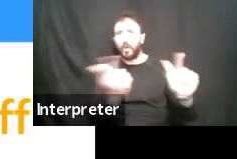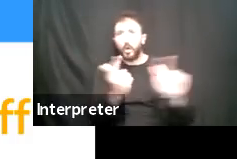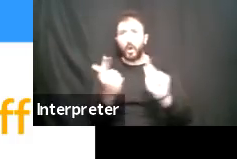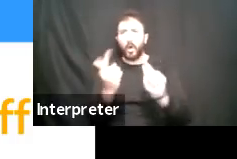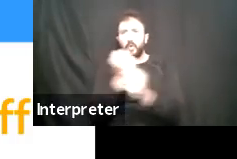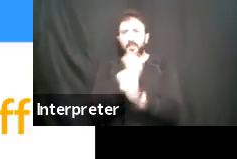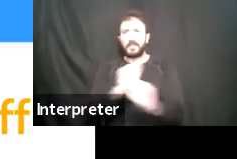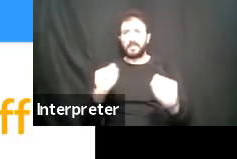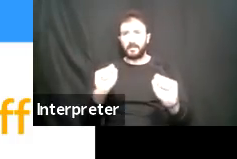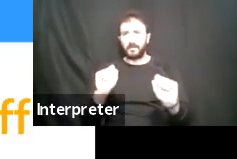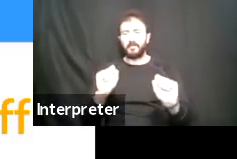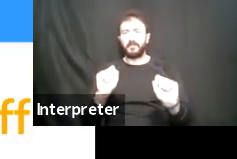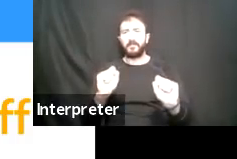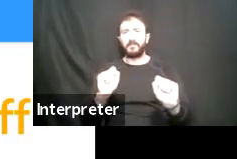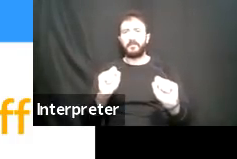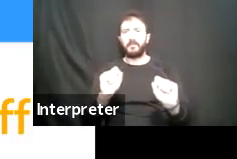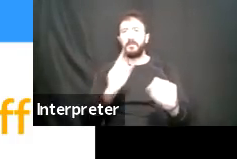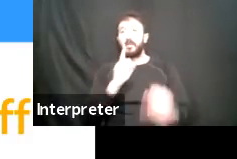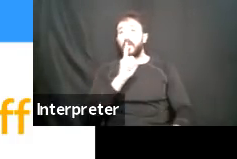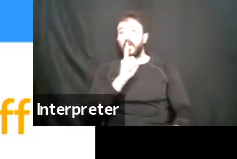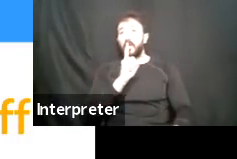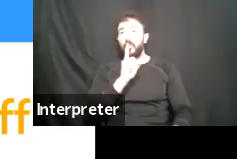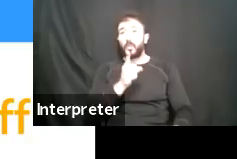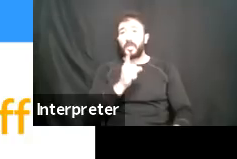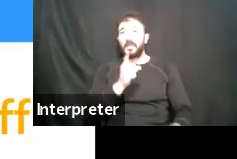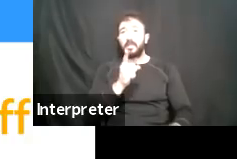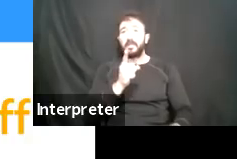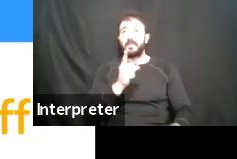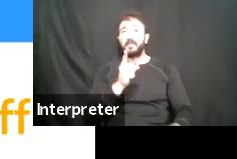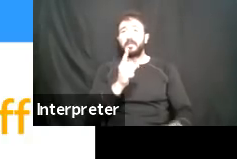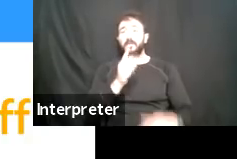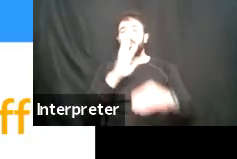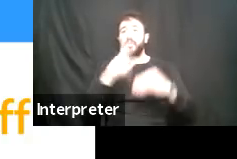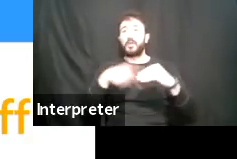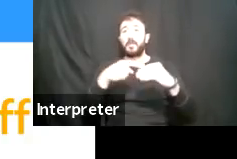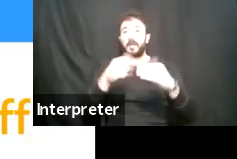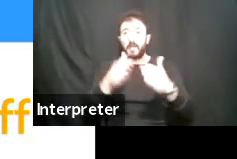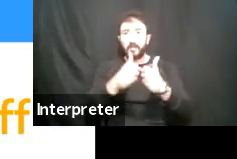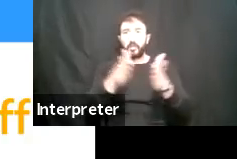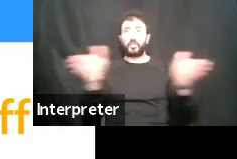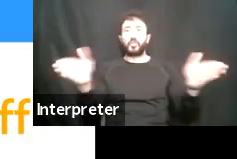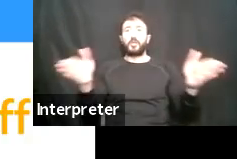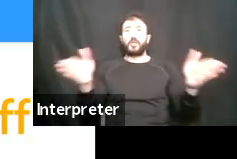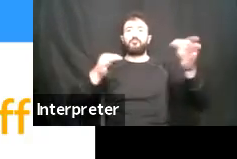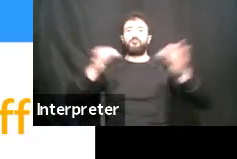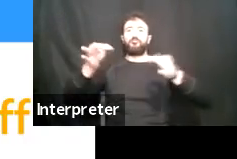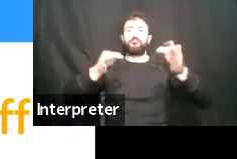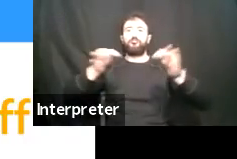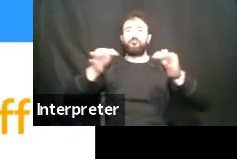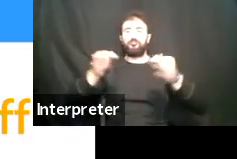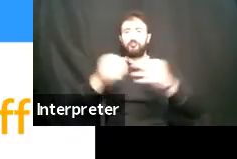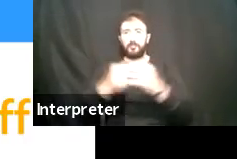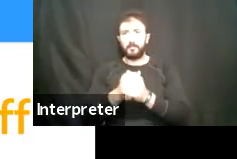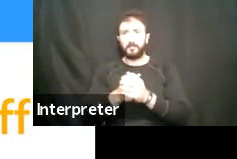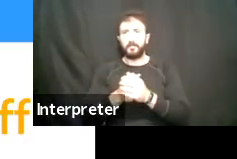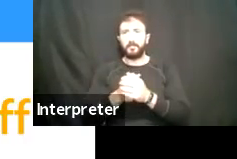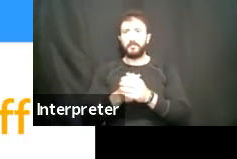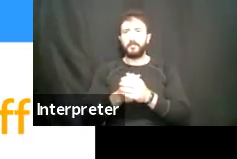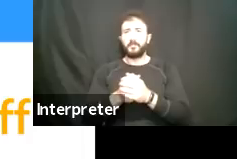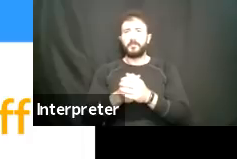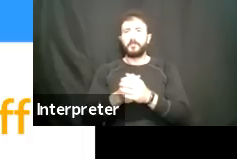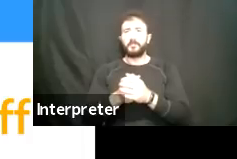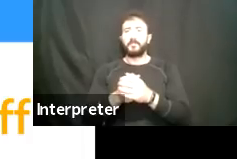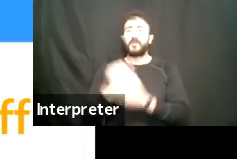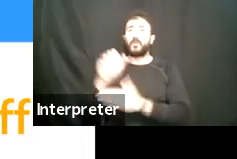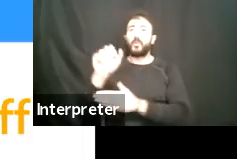just in terms of a high level overview, accommodations are part of the American with Disabilities Civil